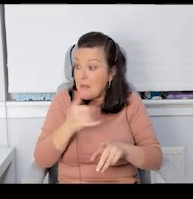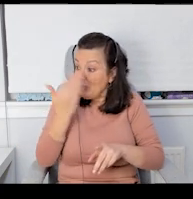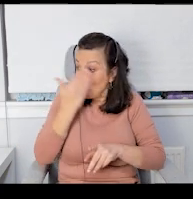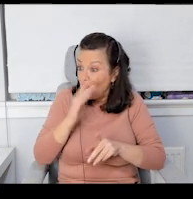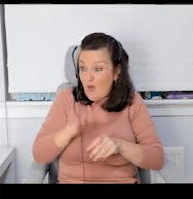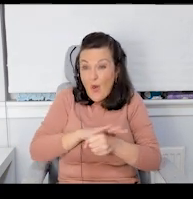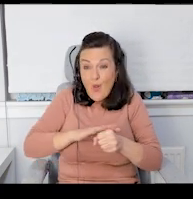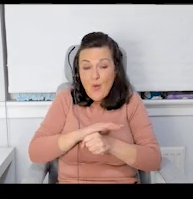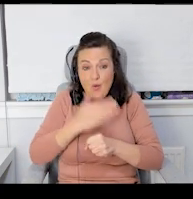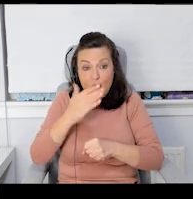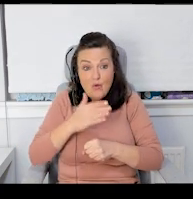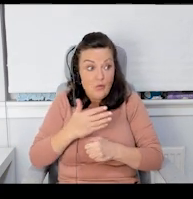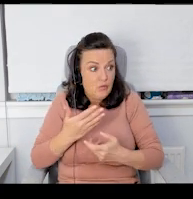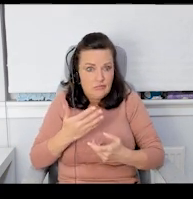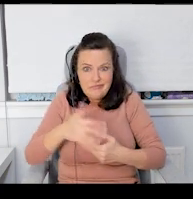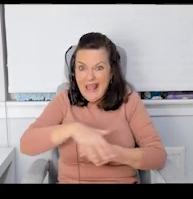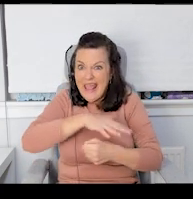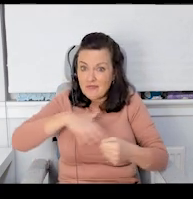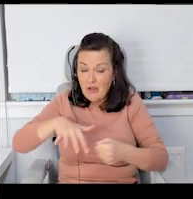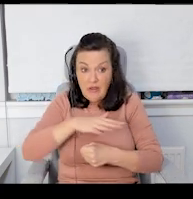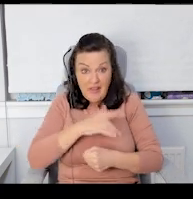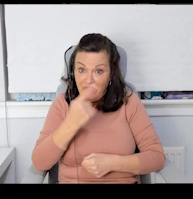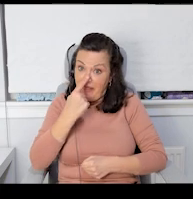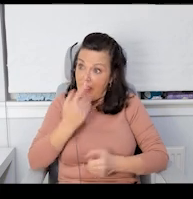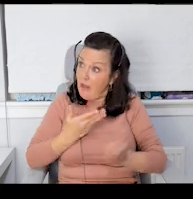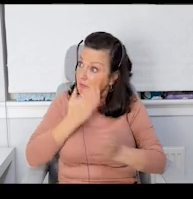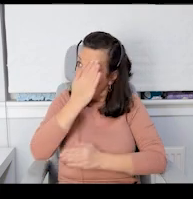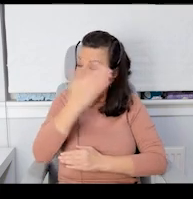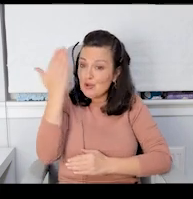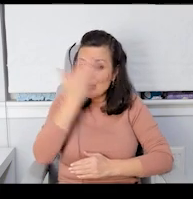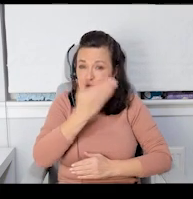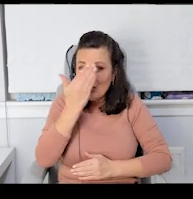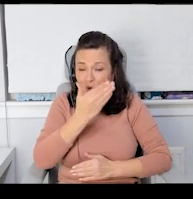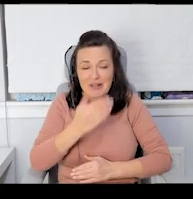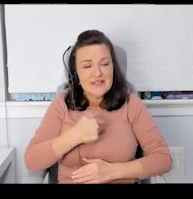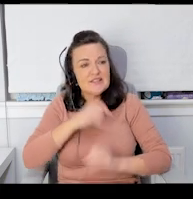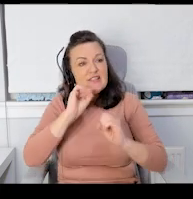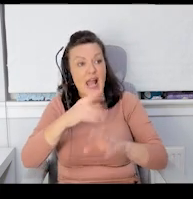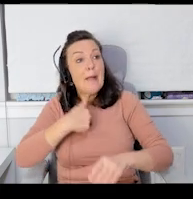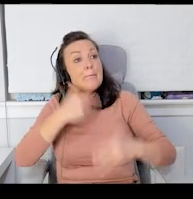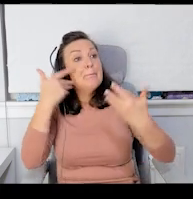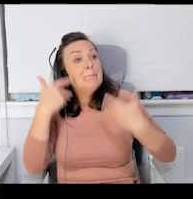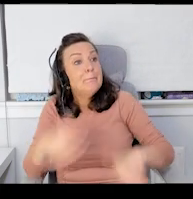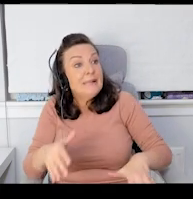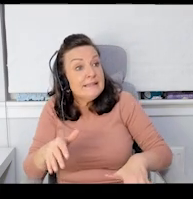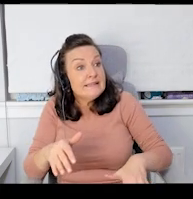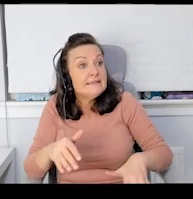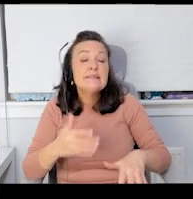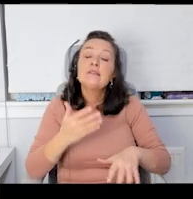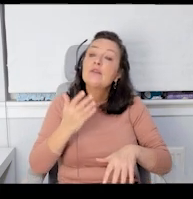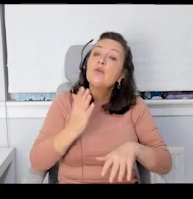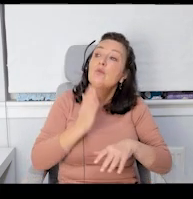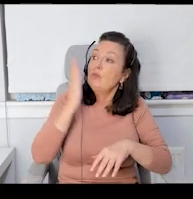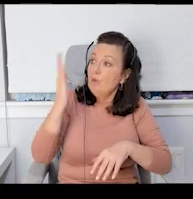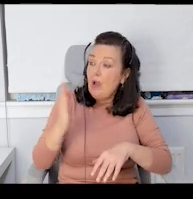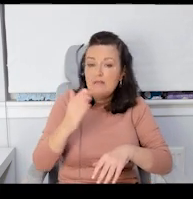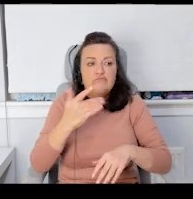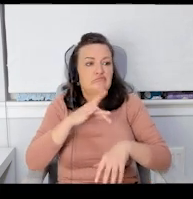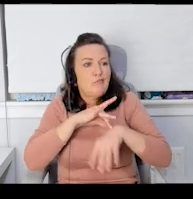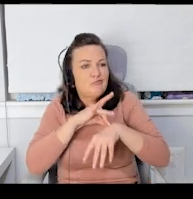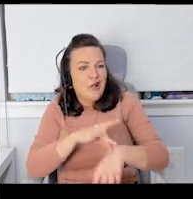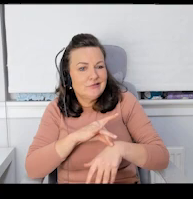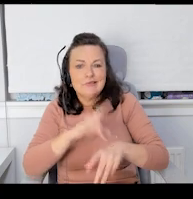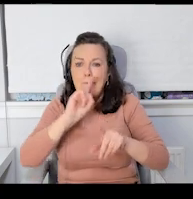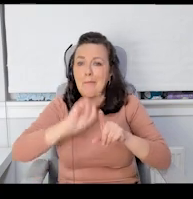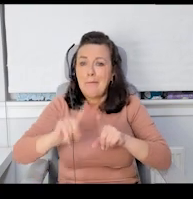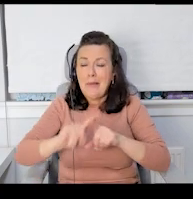is me. I went to this school. I've done an apprenticeship. And they don't want to hear from someone who's older and looks like their mum. They want to hear